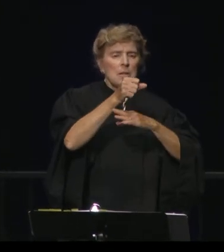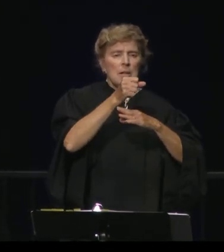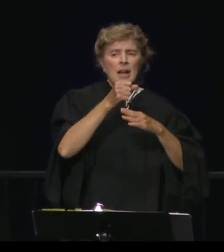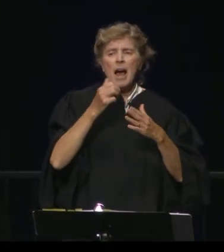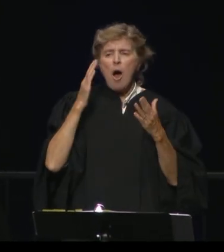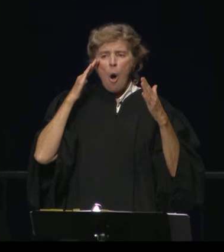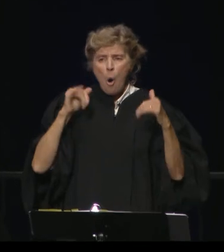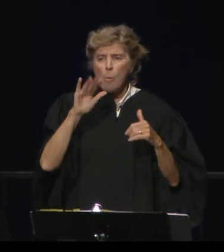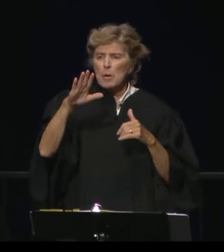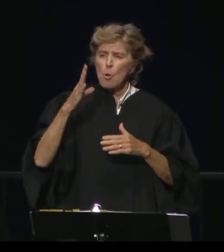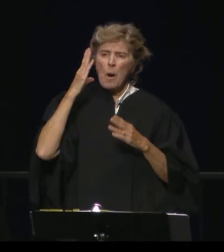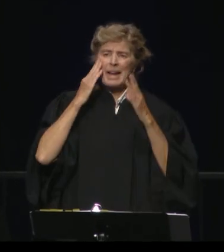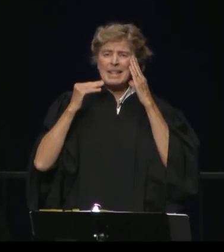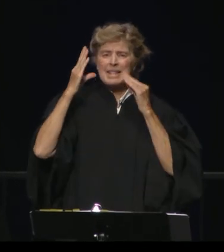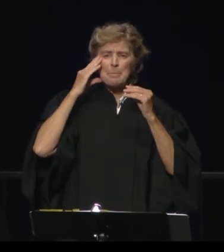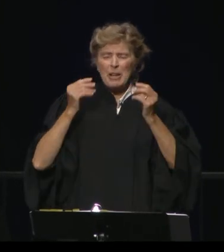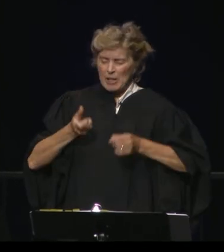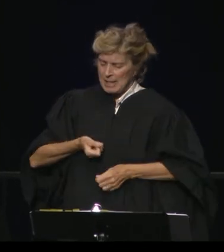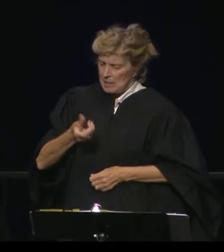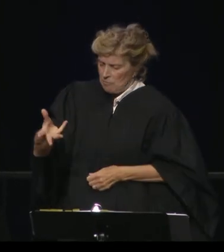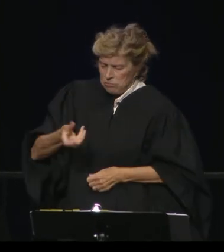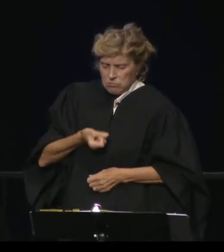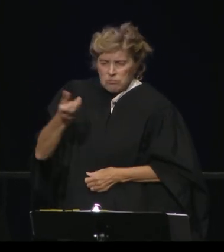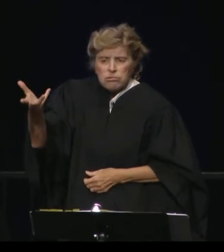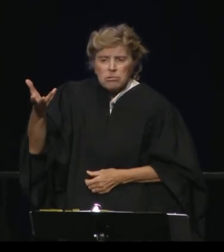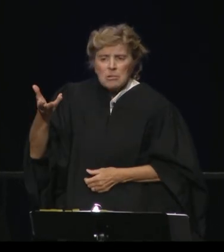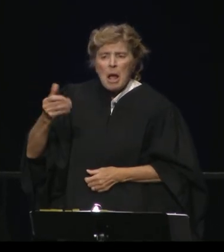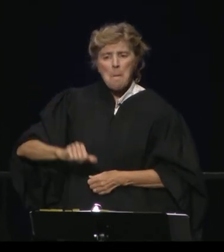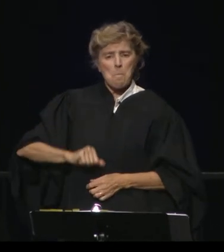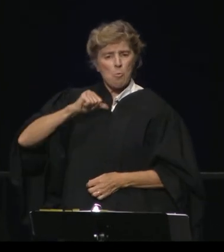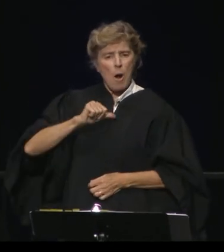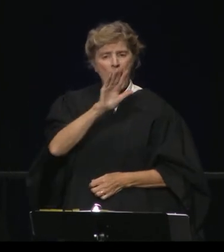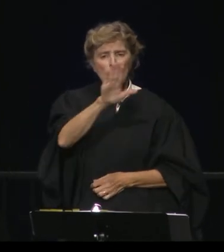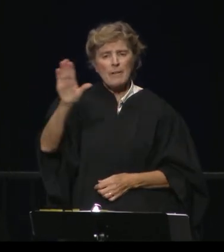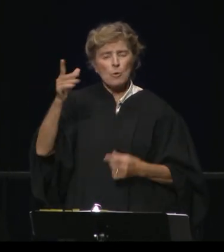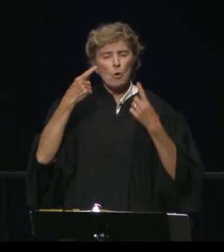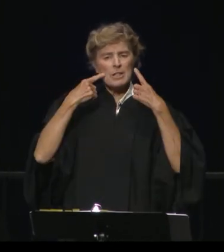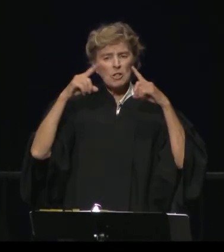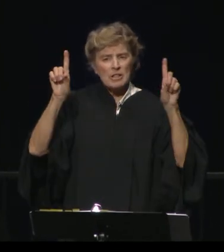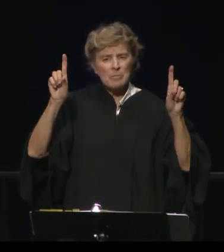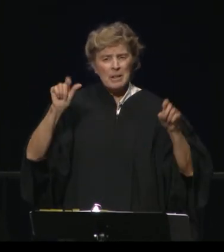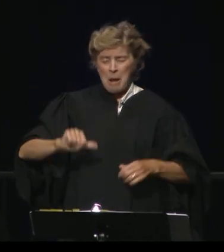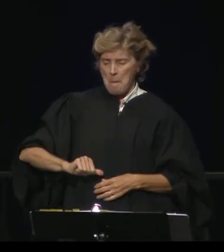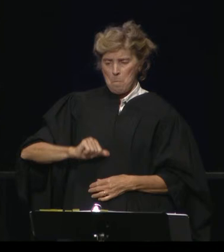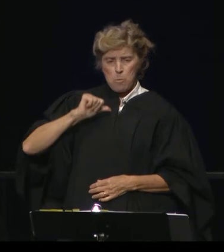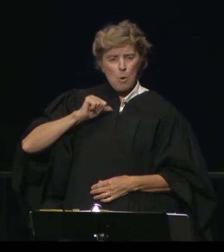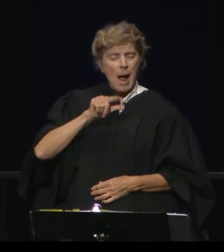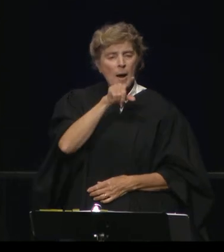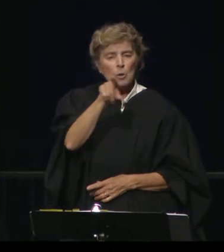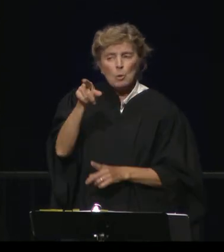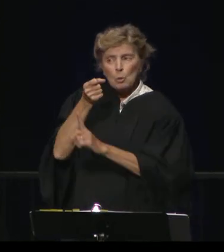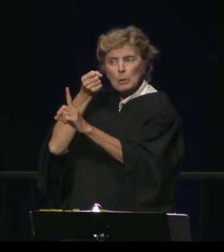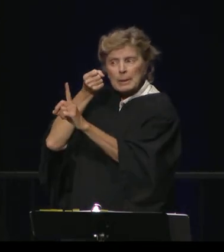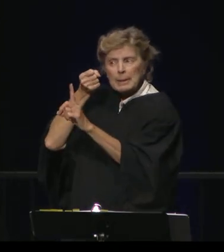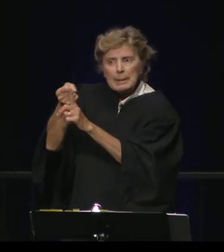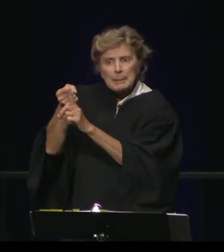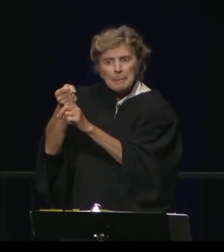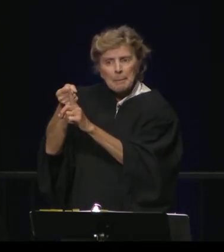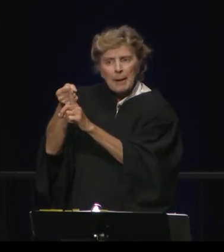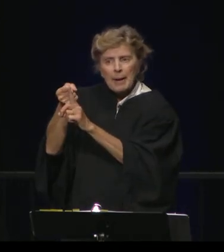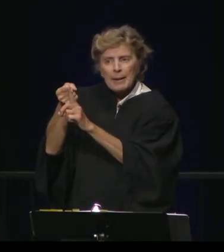be proud of what you've achieved. In fact, be proud of the impact that you have